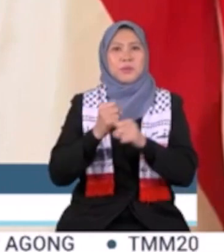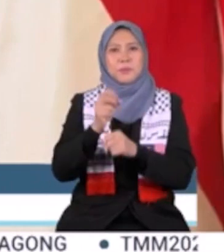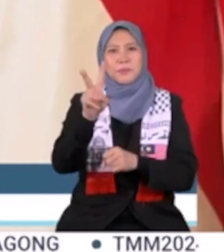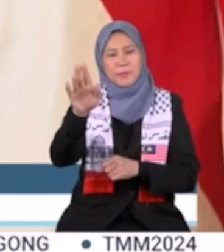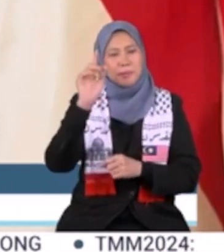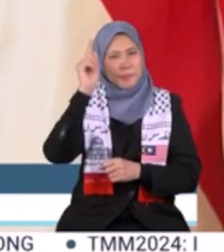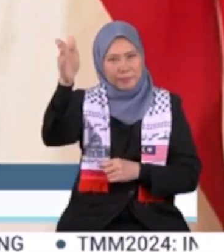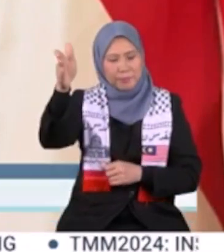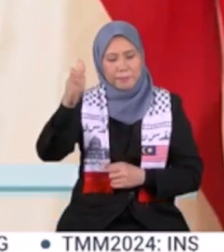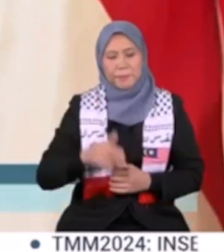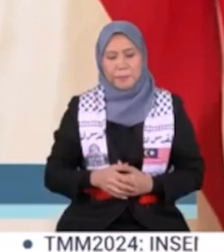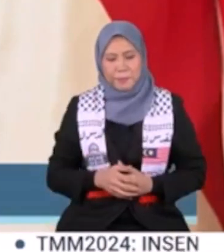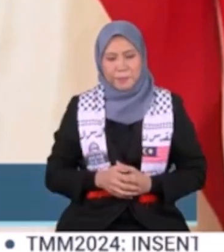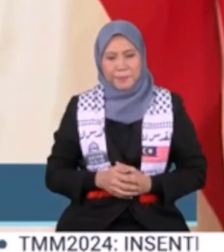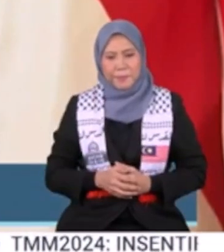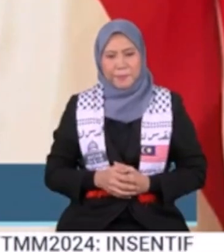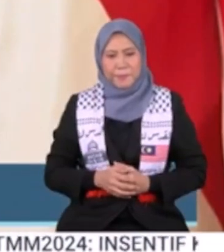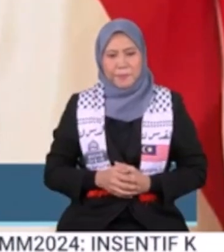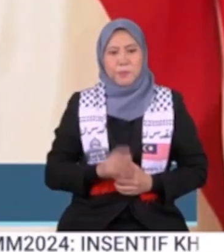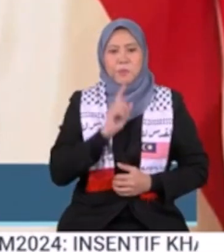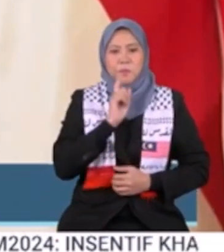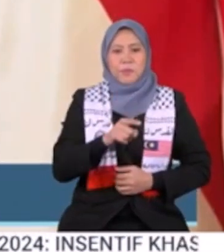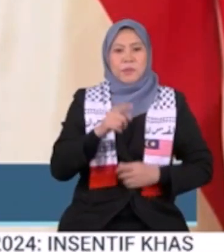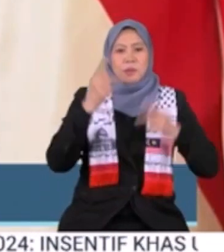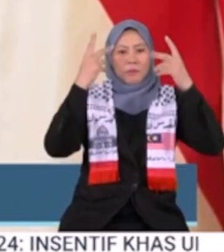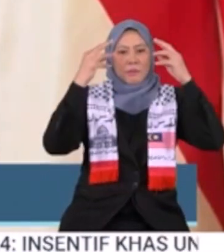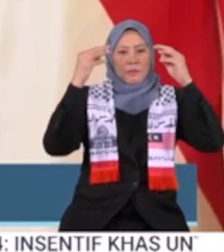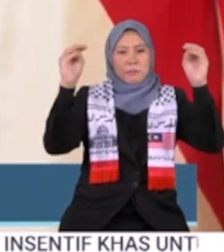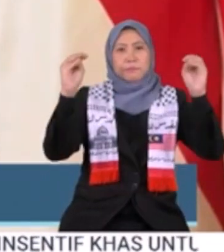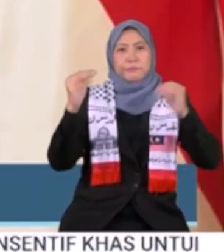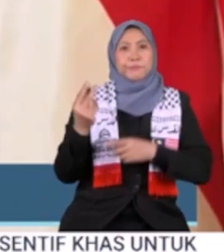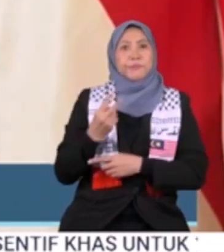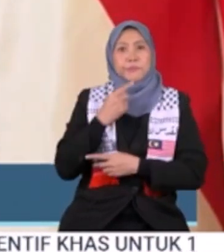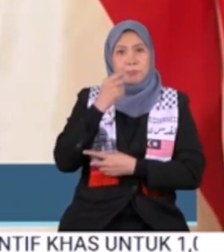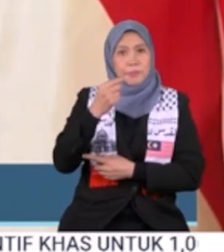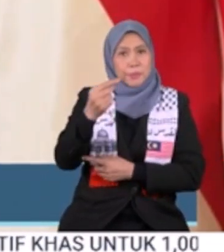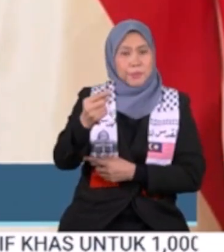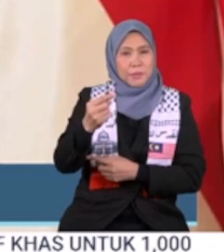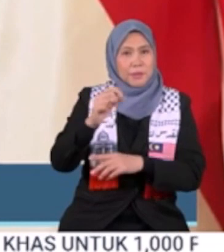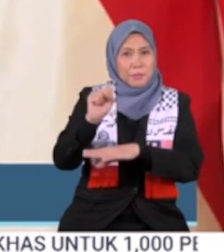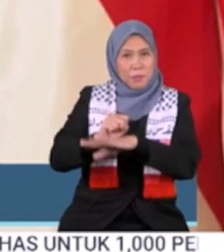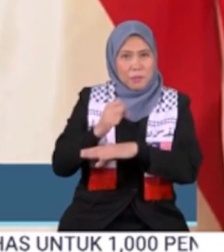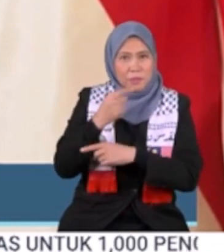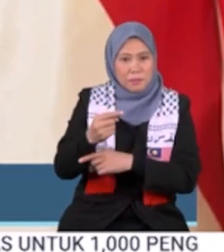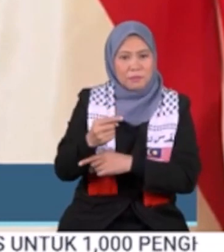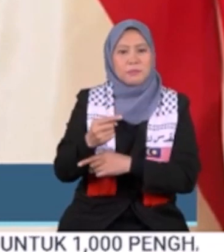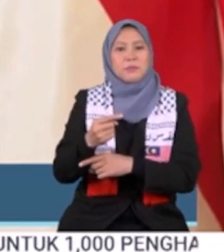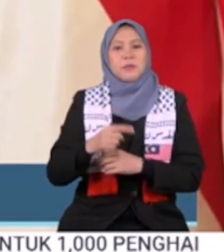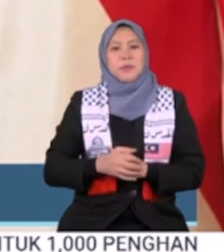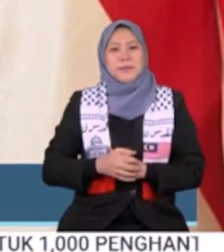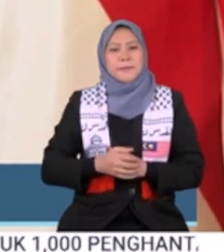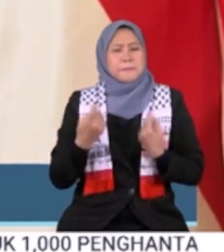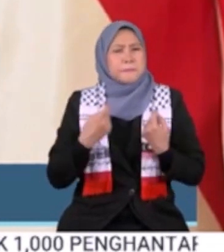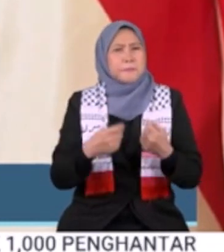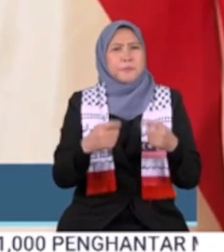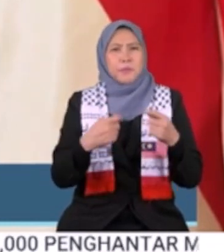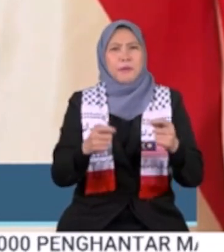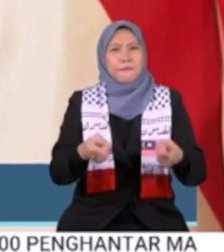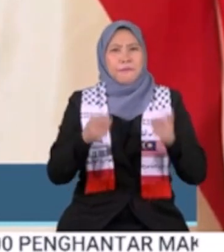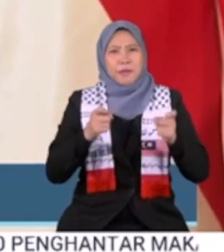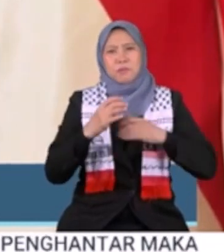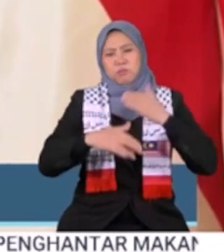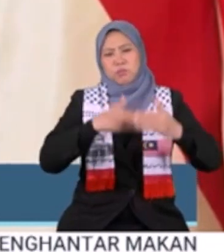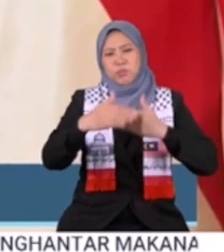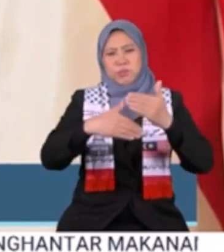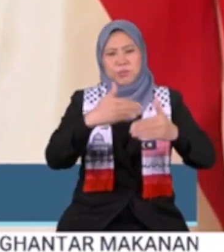On the SEZ, as the Prime Minister alluded to, will try our level best to accelerate